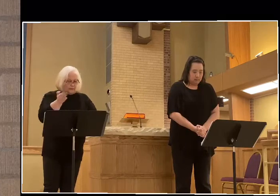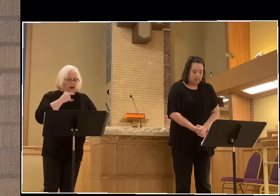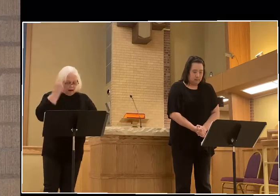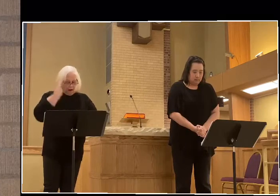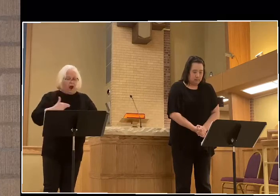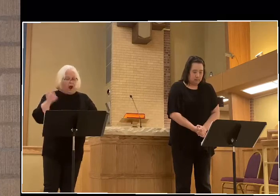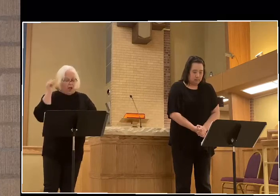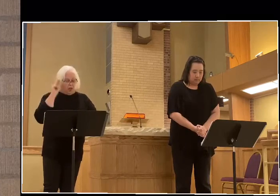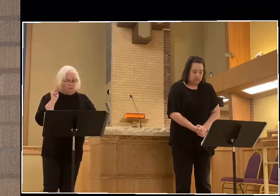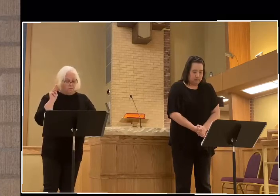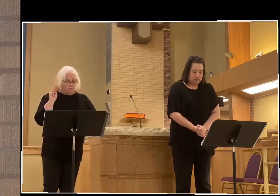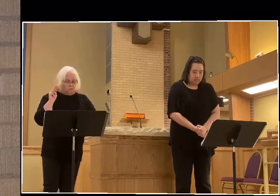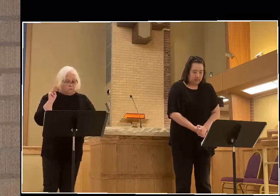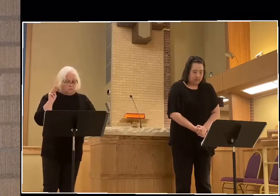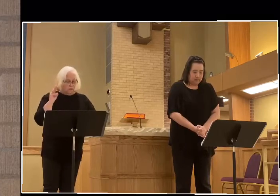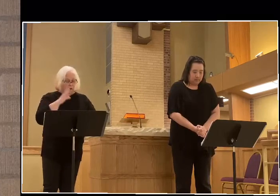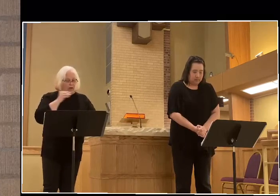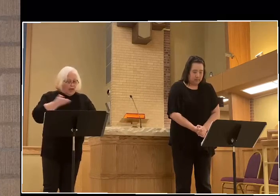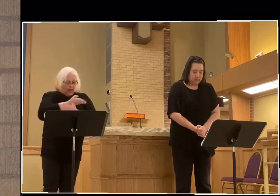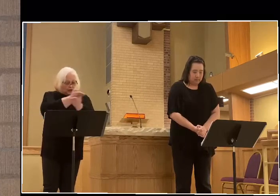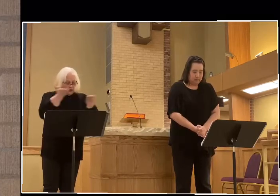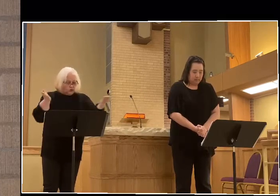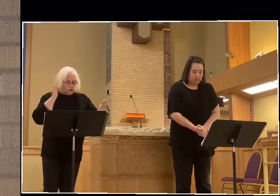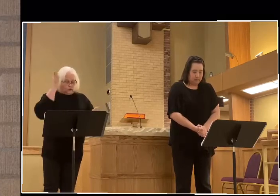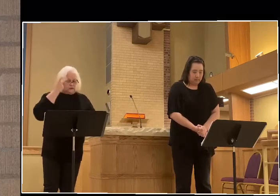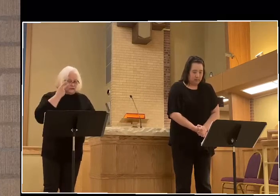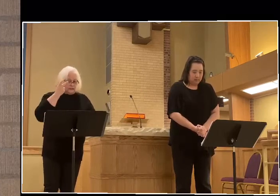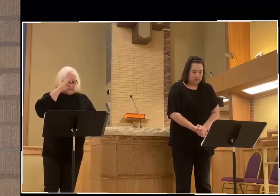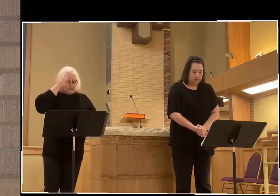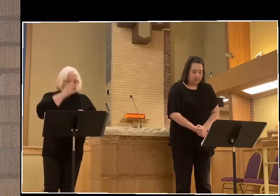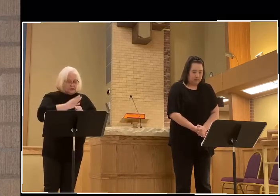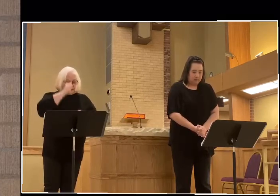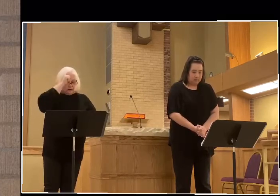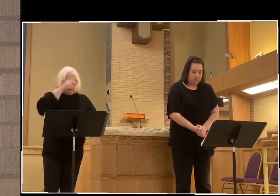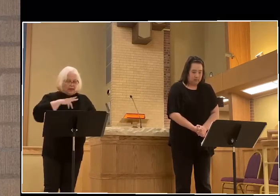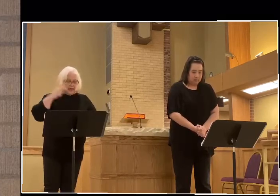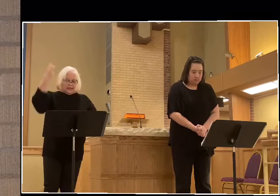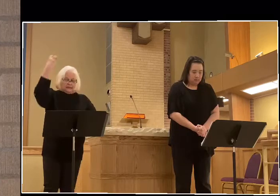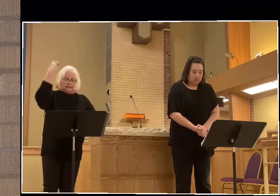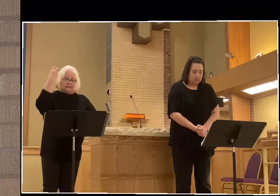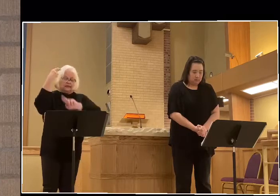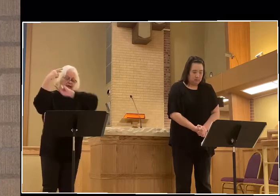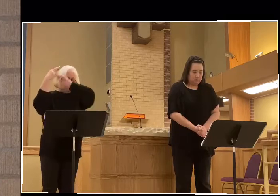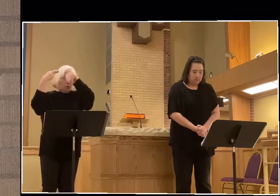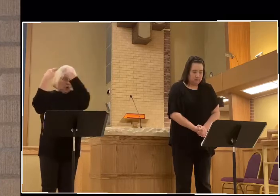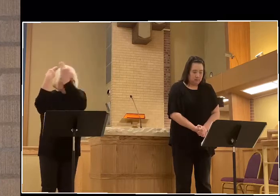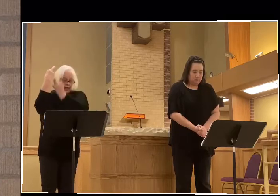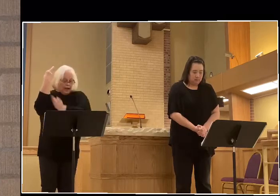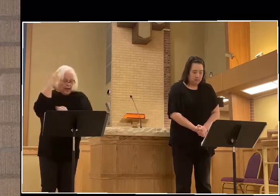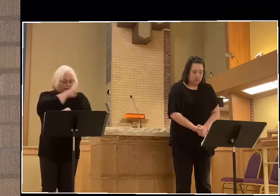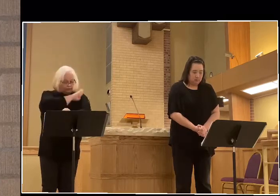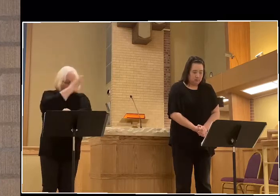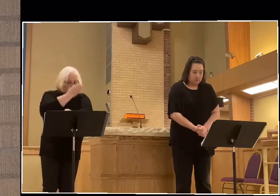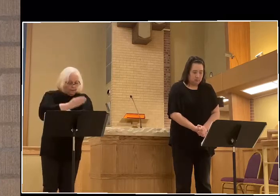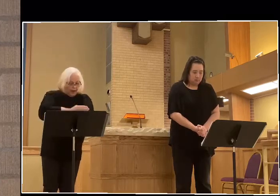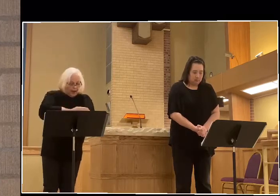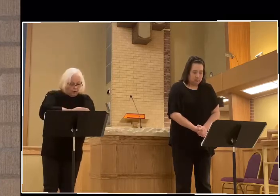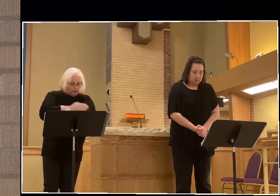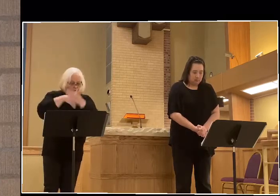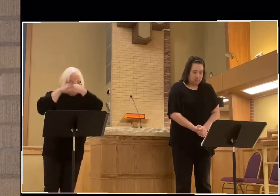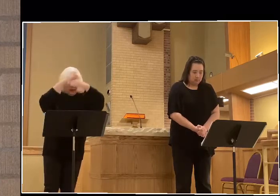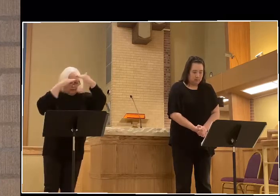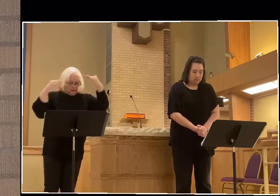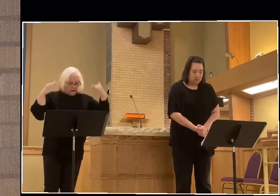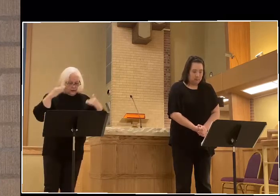am. And you shall see the Son of Man sitting at the right hand of the power and coming with the clouds of